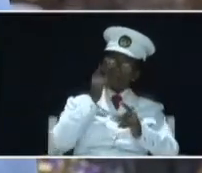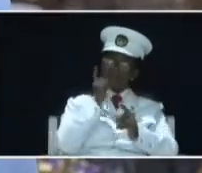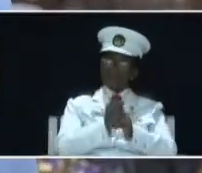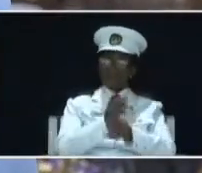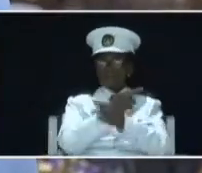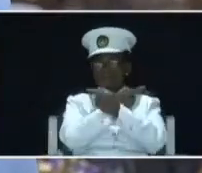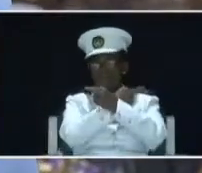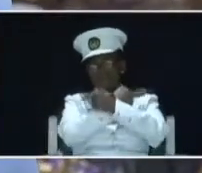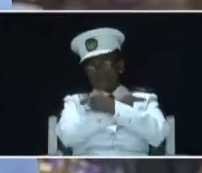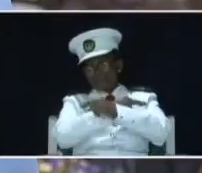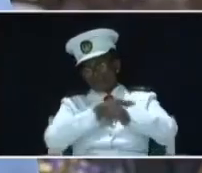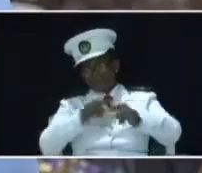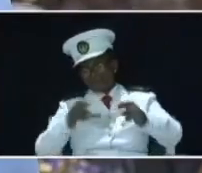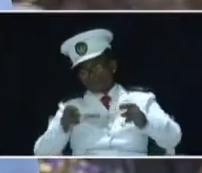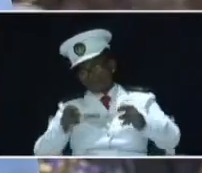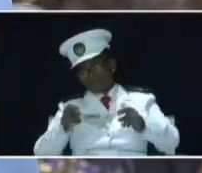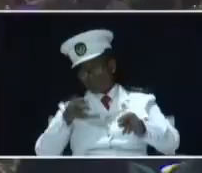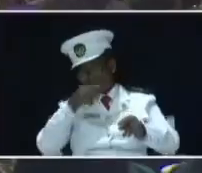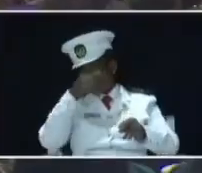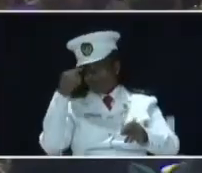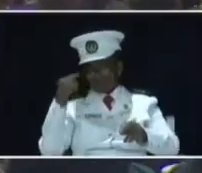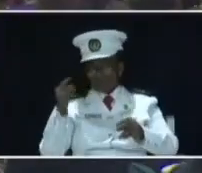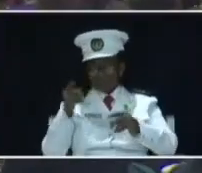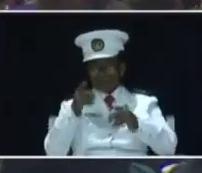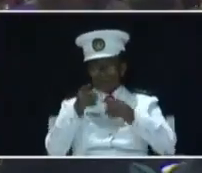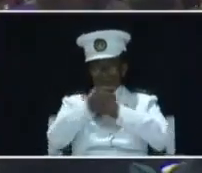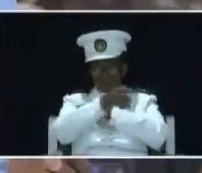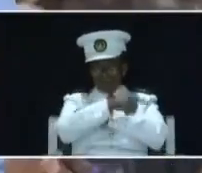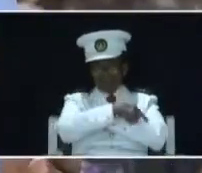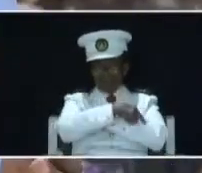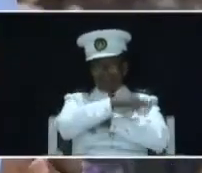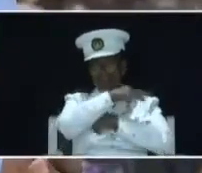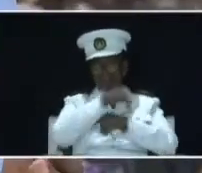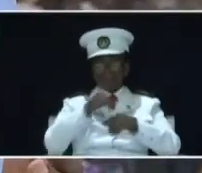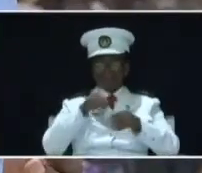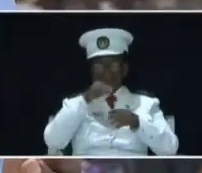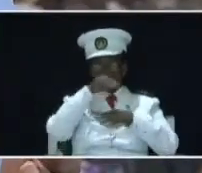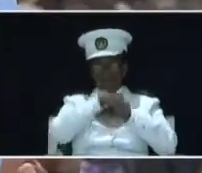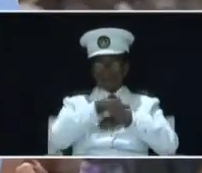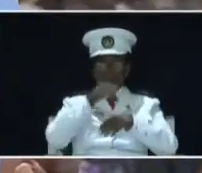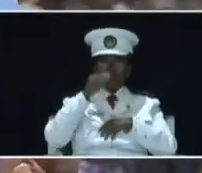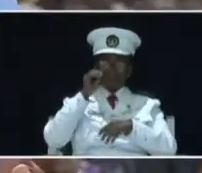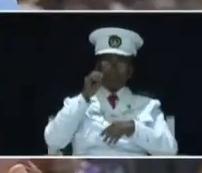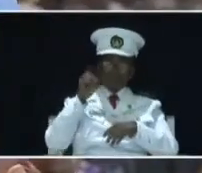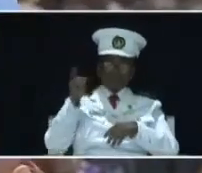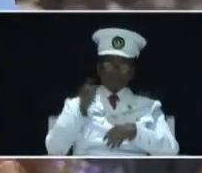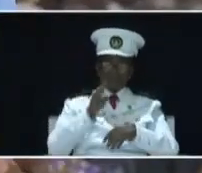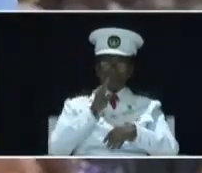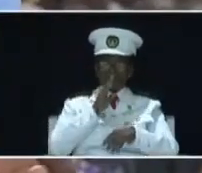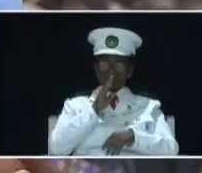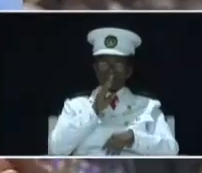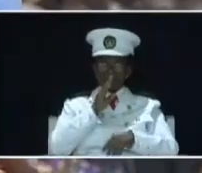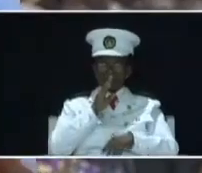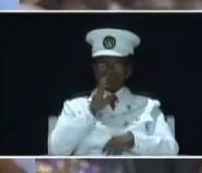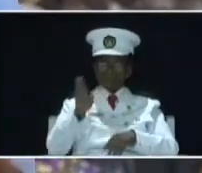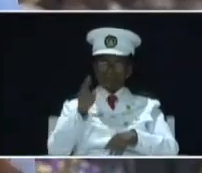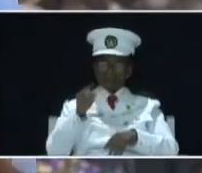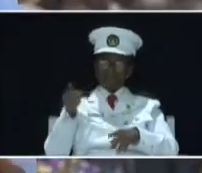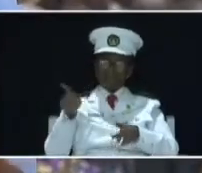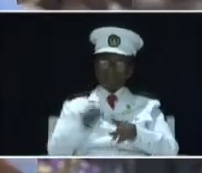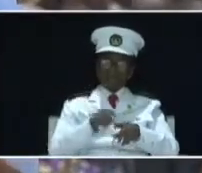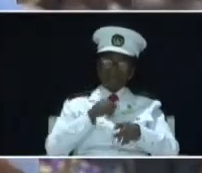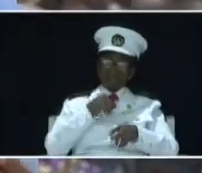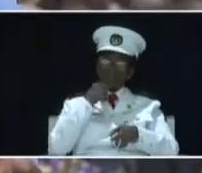Day and night, he will be there. And you know the beauty of it, like I told you, you don't even have to knock